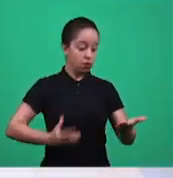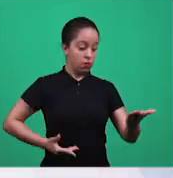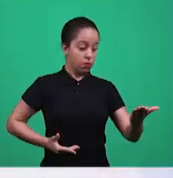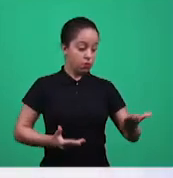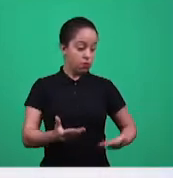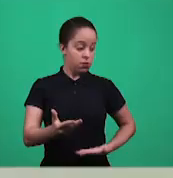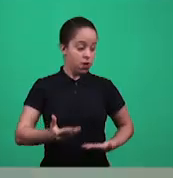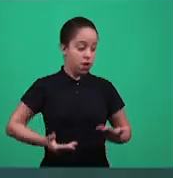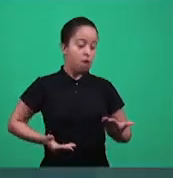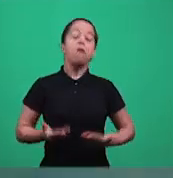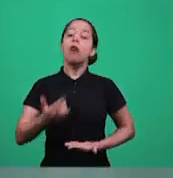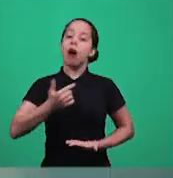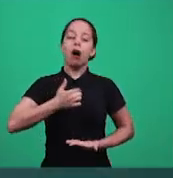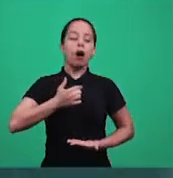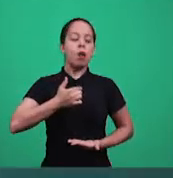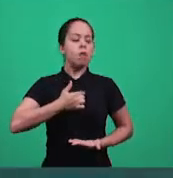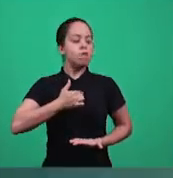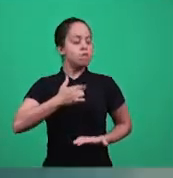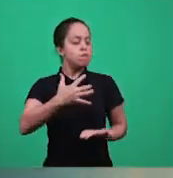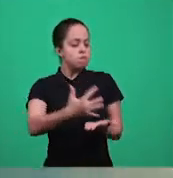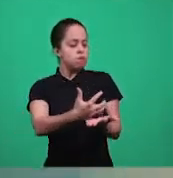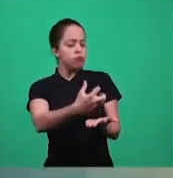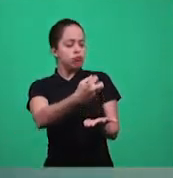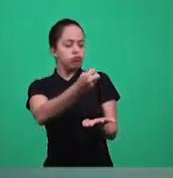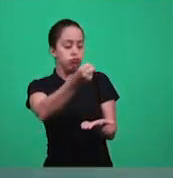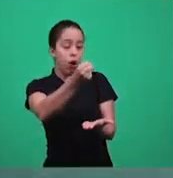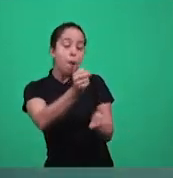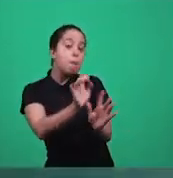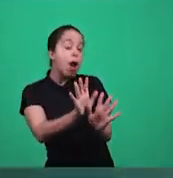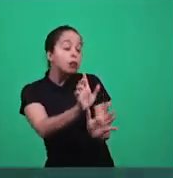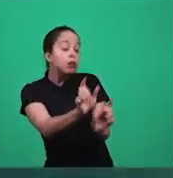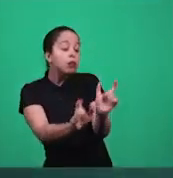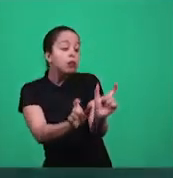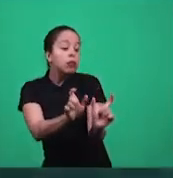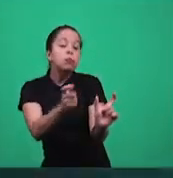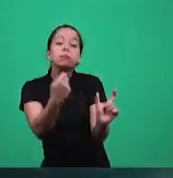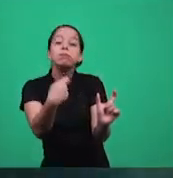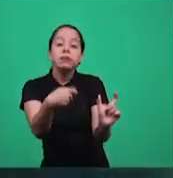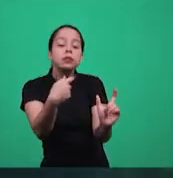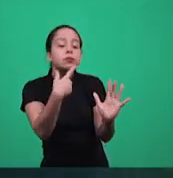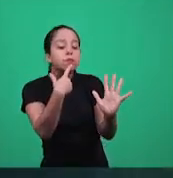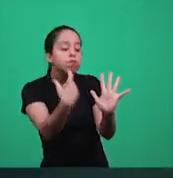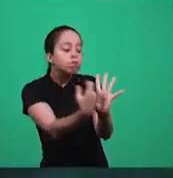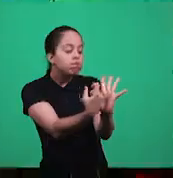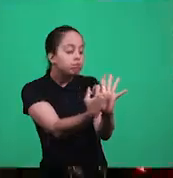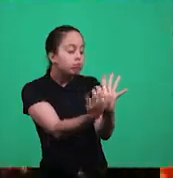I shall come to rapture my redeemed,